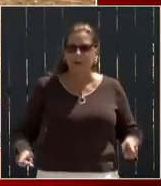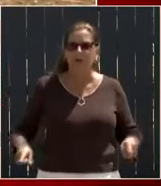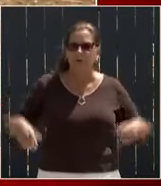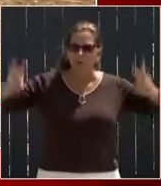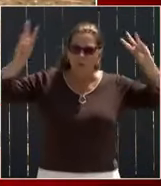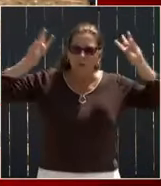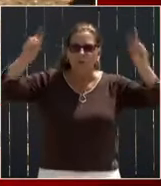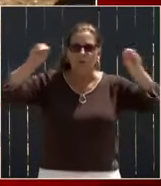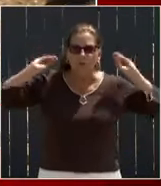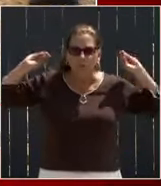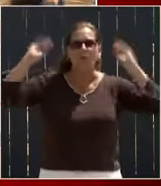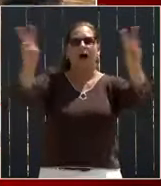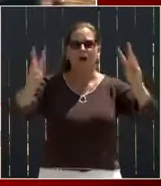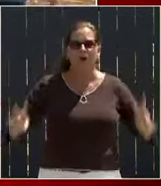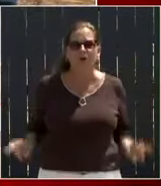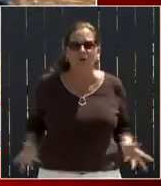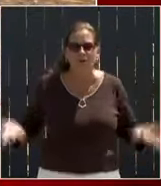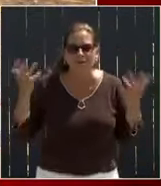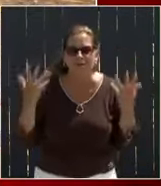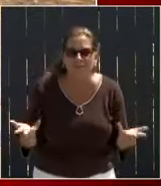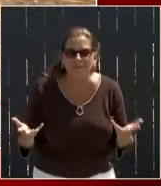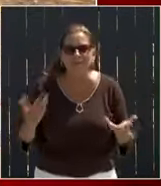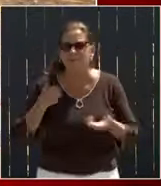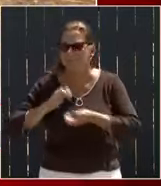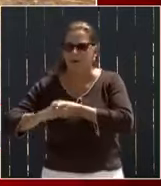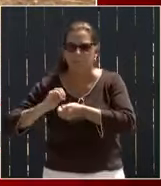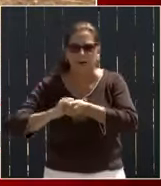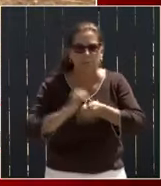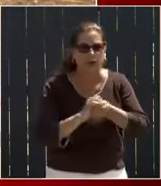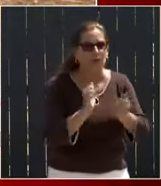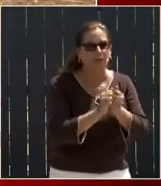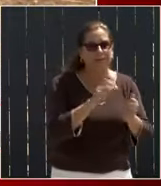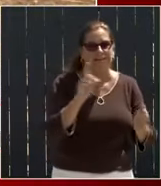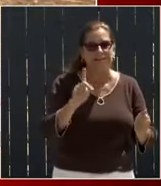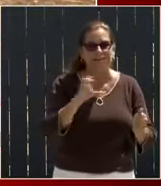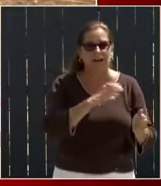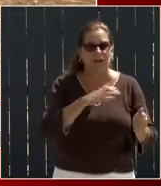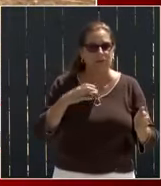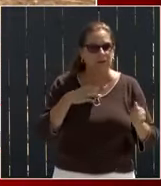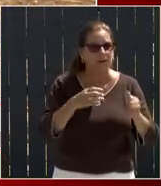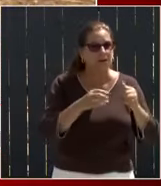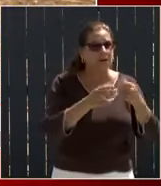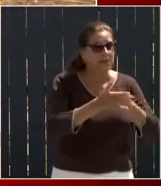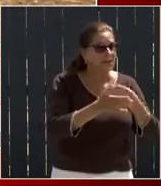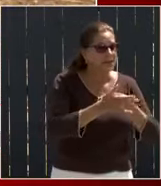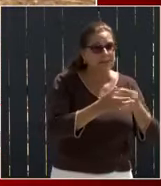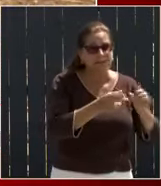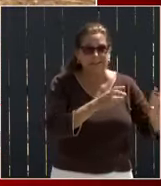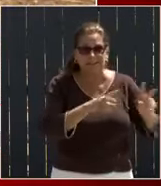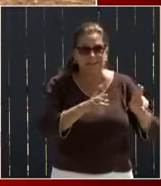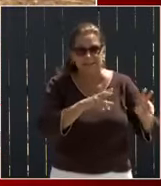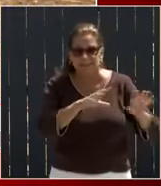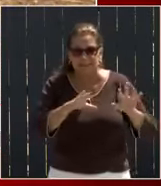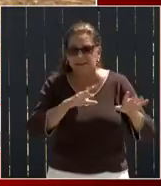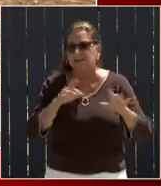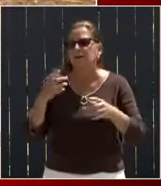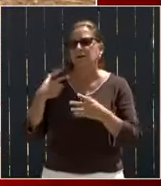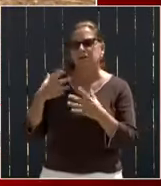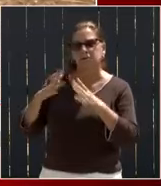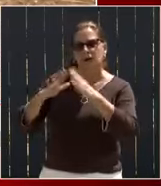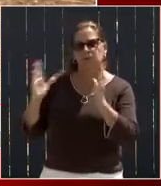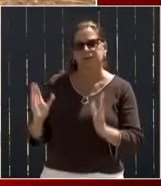And making sure our partners on the council know that you can't just trim a little bit away, because that's less housing for our families and less